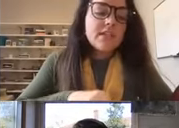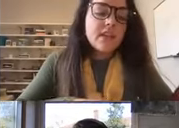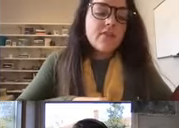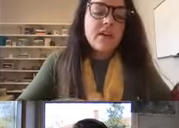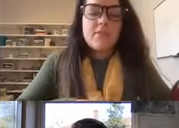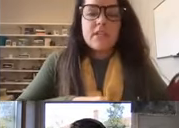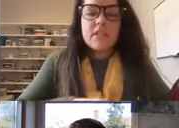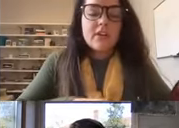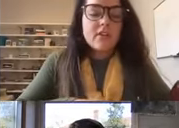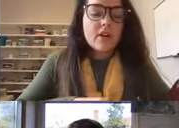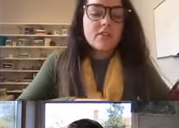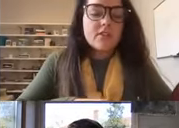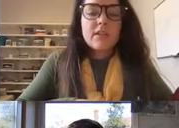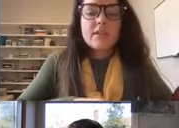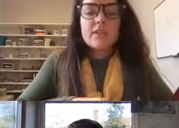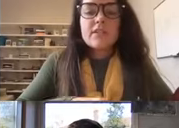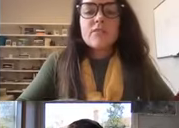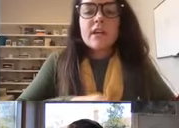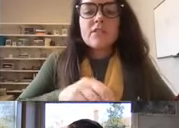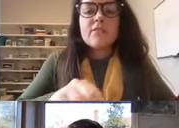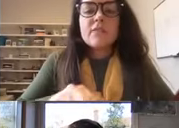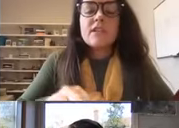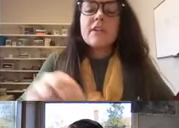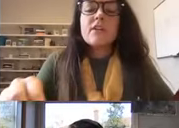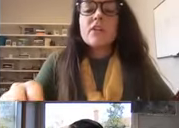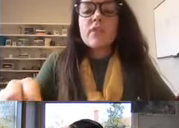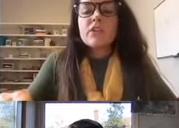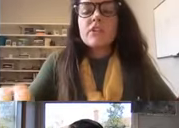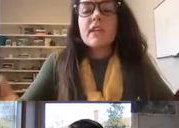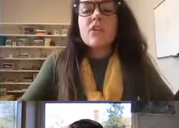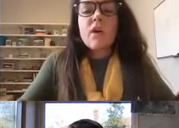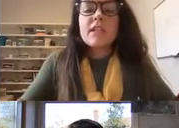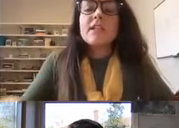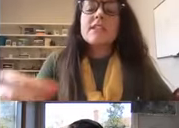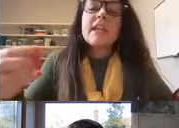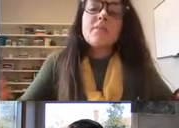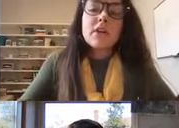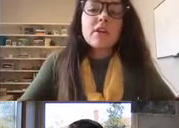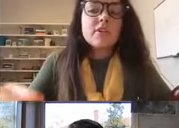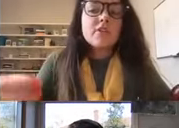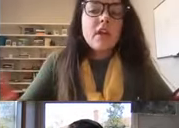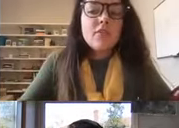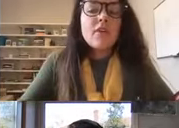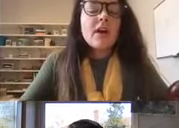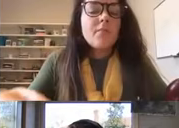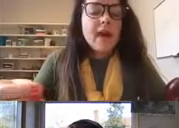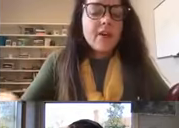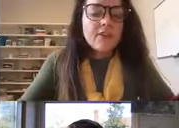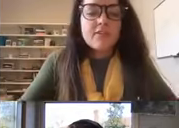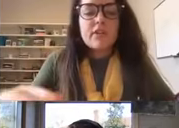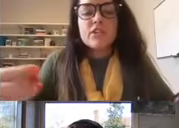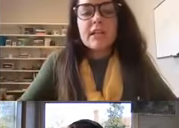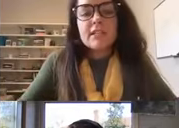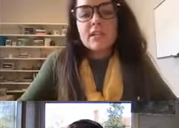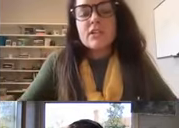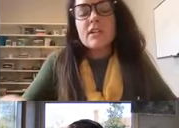to identify their material consequences, right? So the material racial inequalities that emerge from patterns